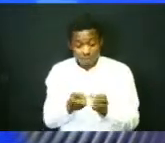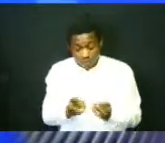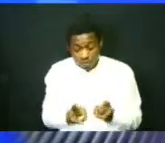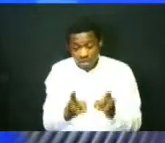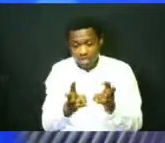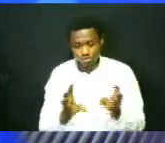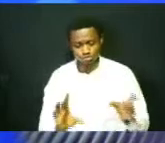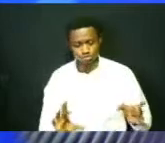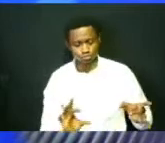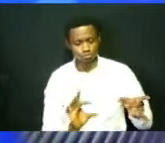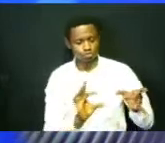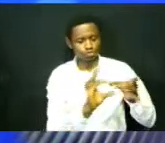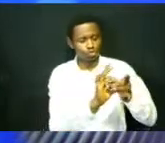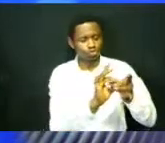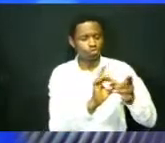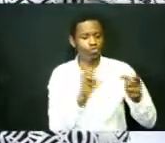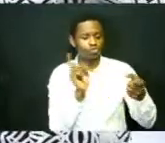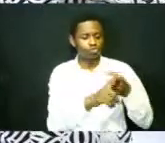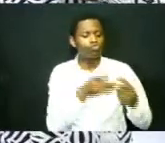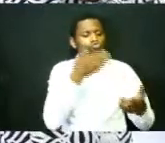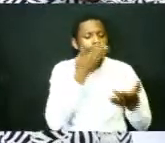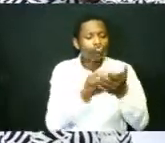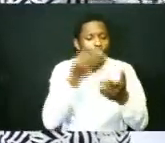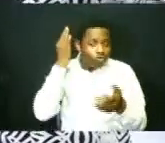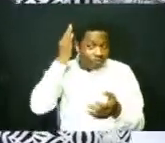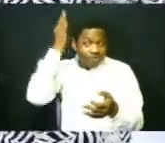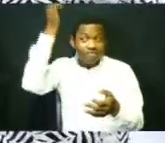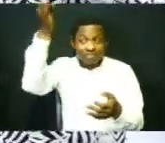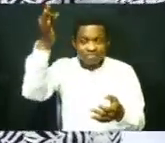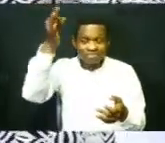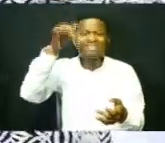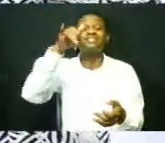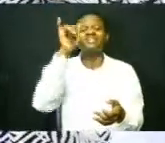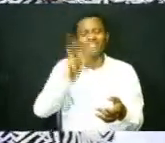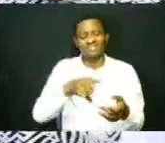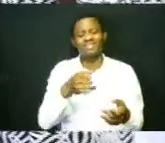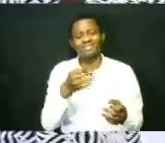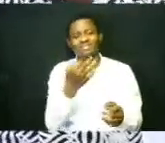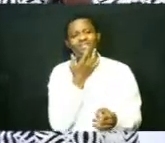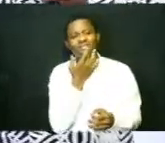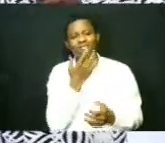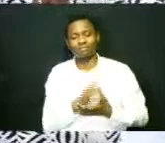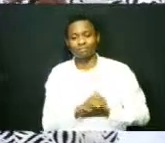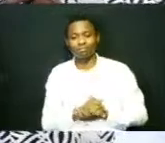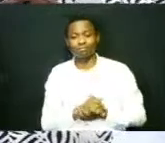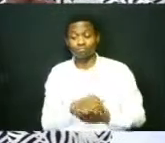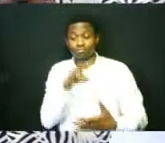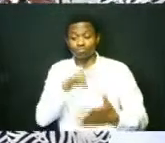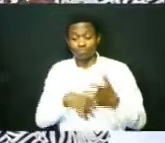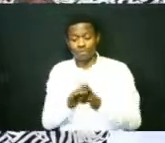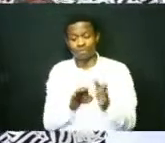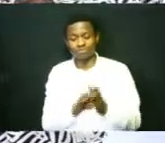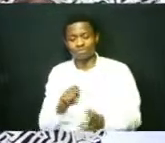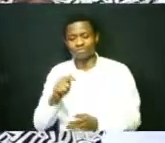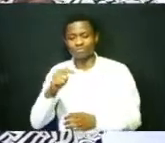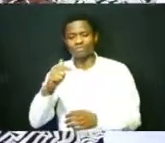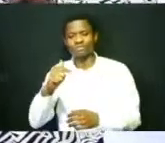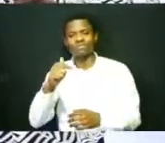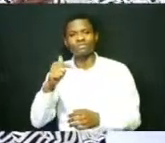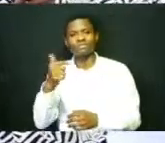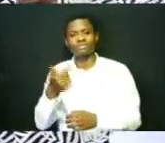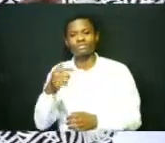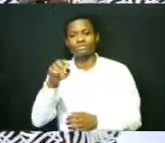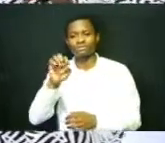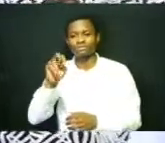eye kwantin pon bia obetumi afa so a ebetumi de wako pio shebrim. We read from Genesis chapter 6 verse 8 where we are told that